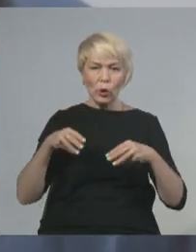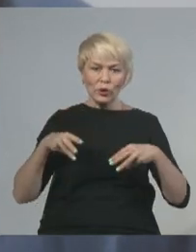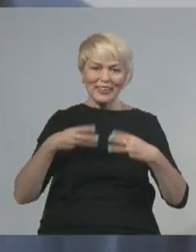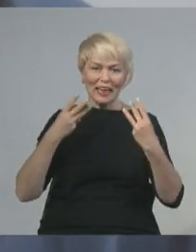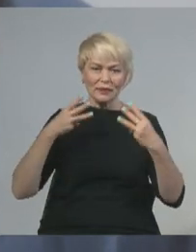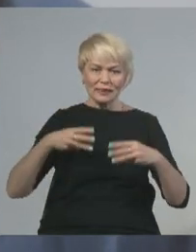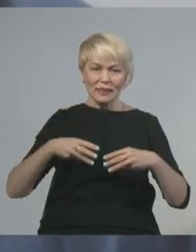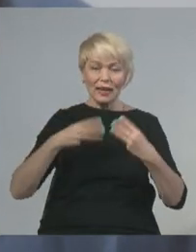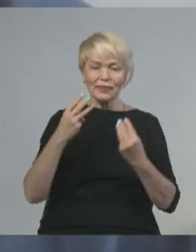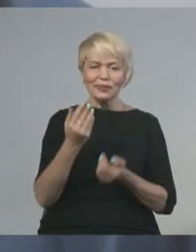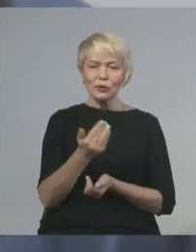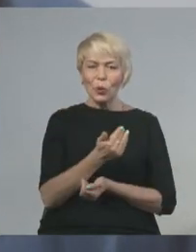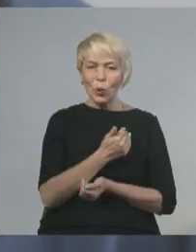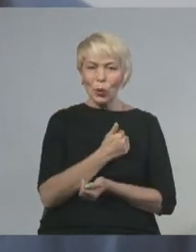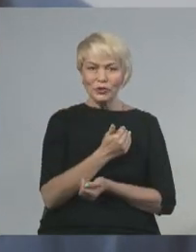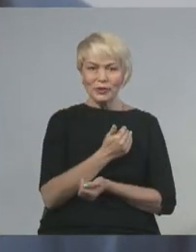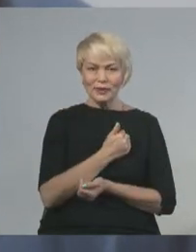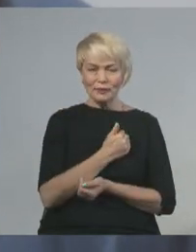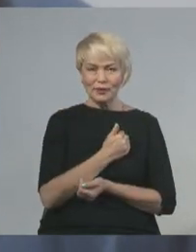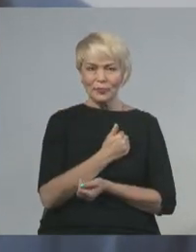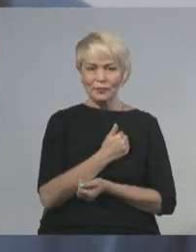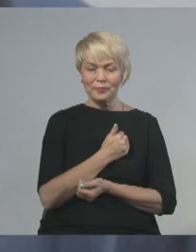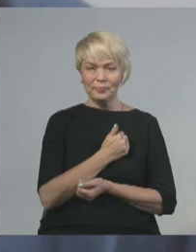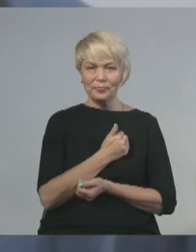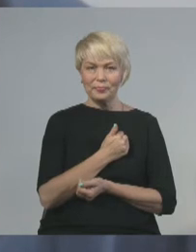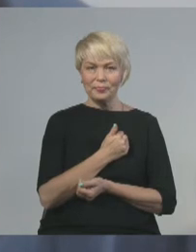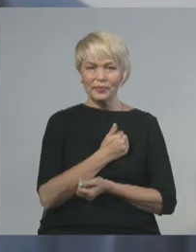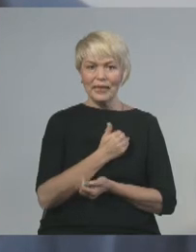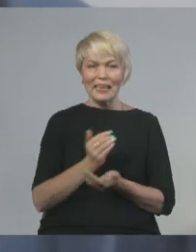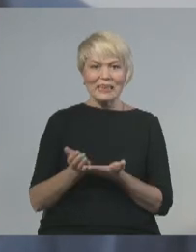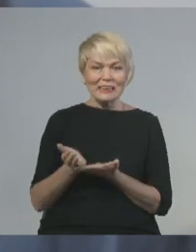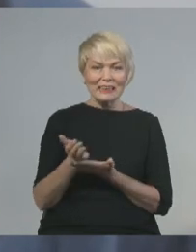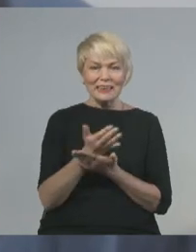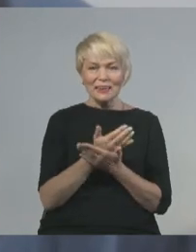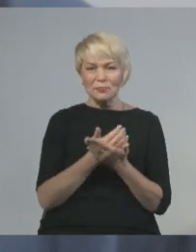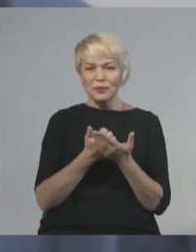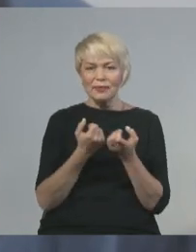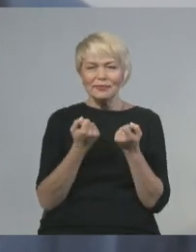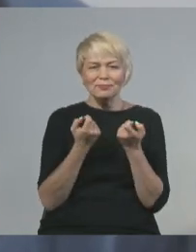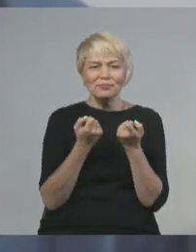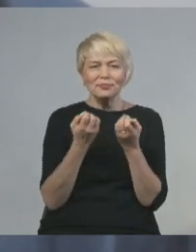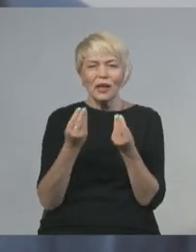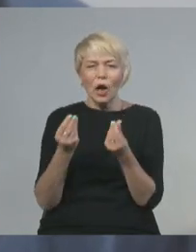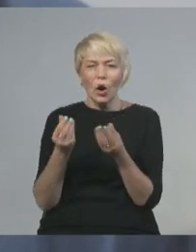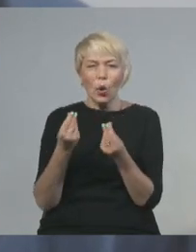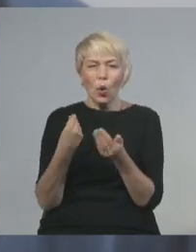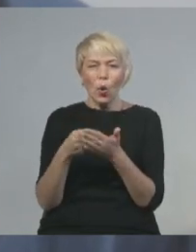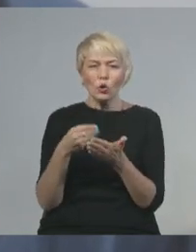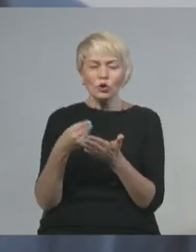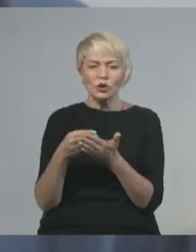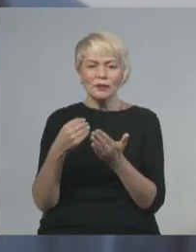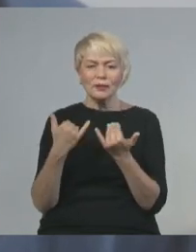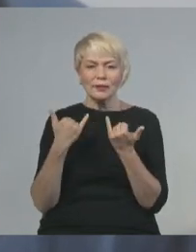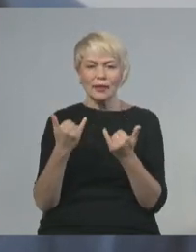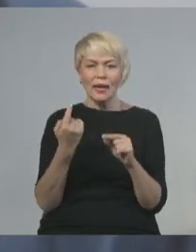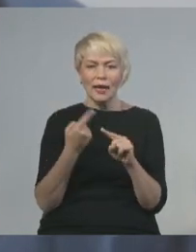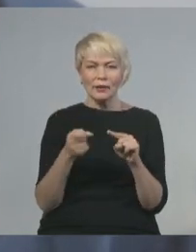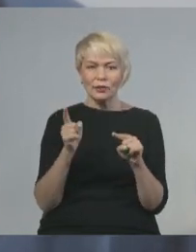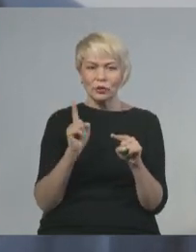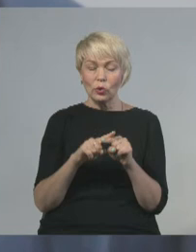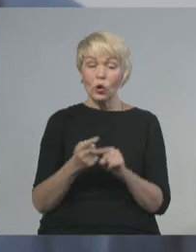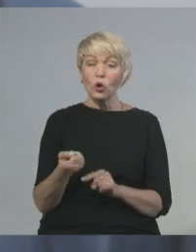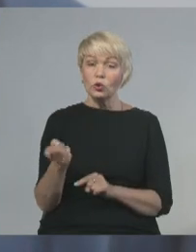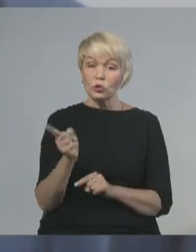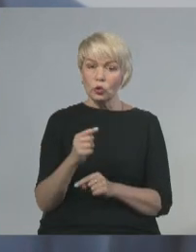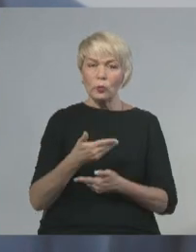to to uh to gather some some money for it to raise some money for it so we had a crowdfunding